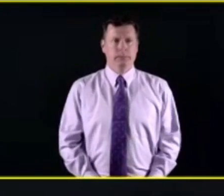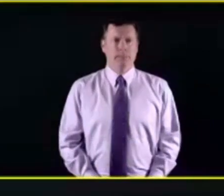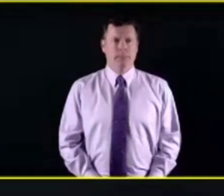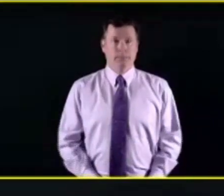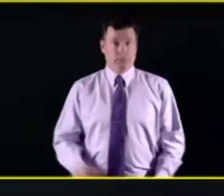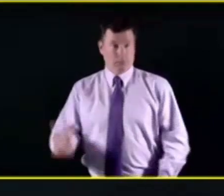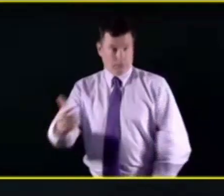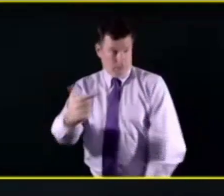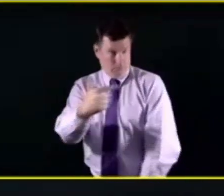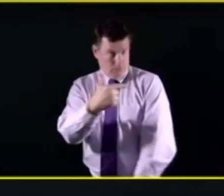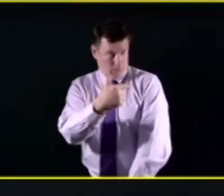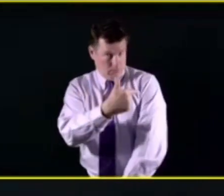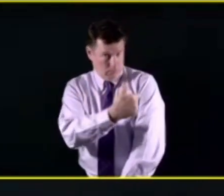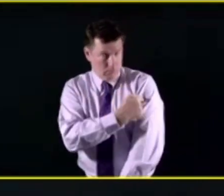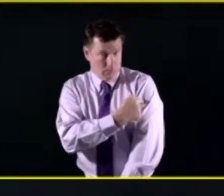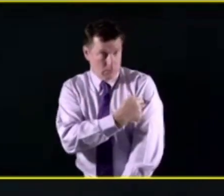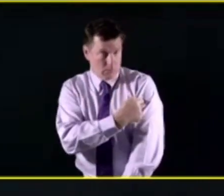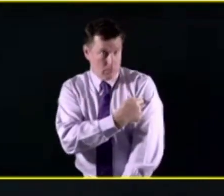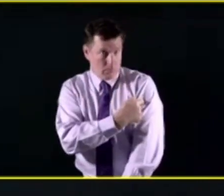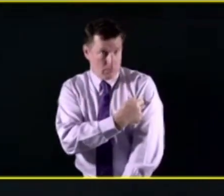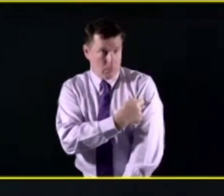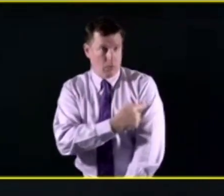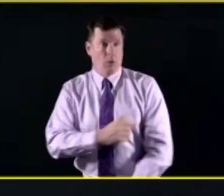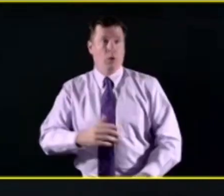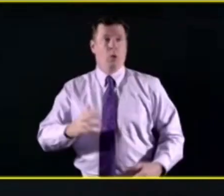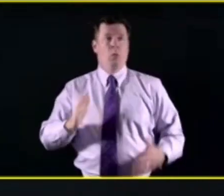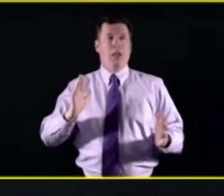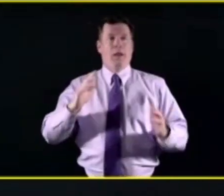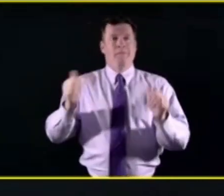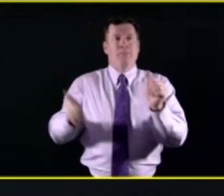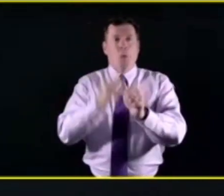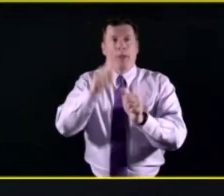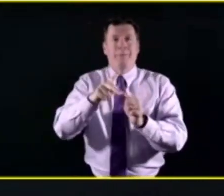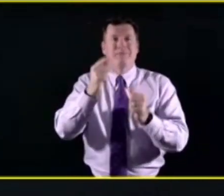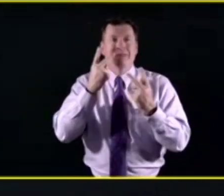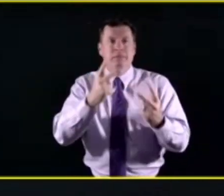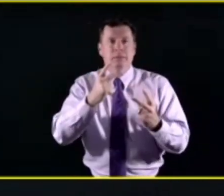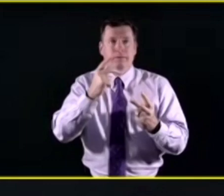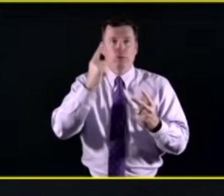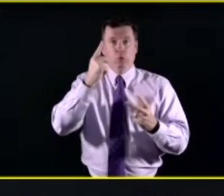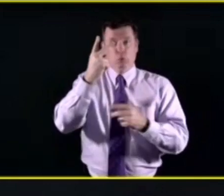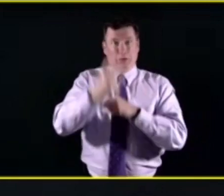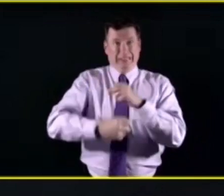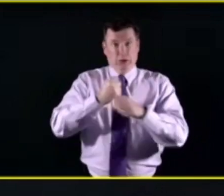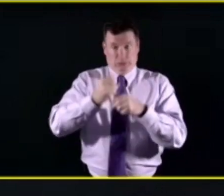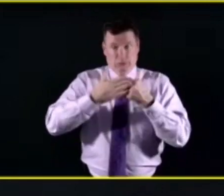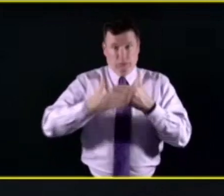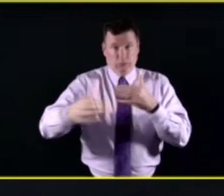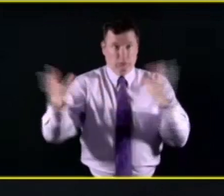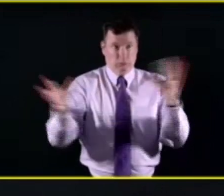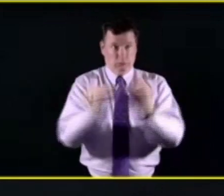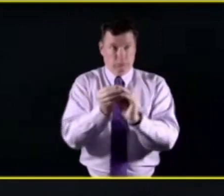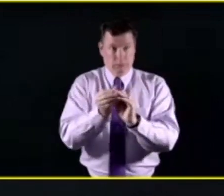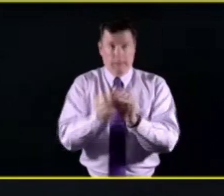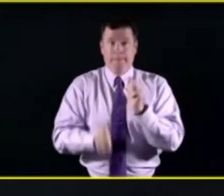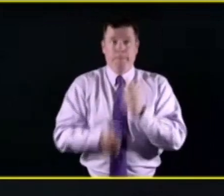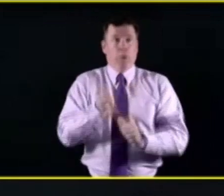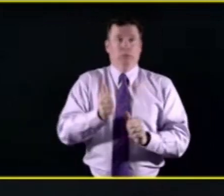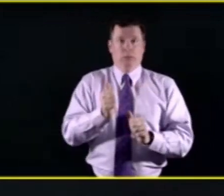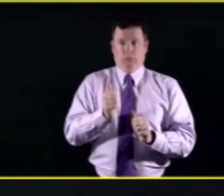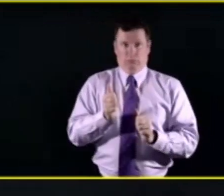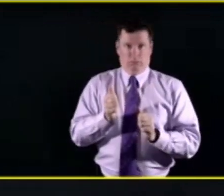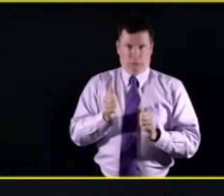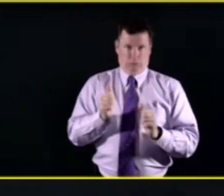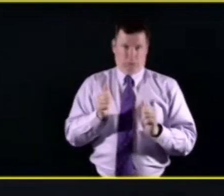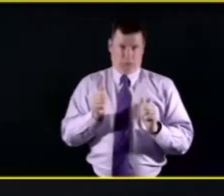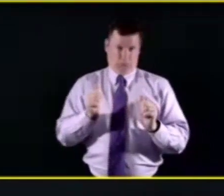the first 6 months. And so there would be an initial screening visit where we make sure people are in good health.